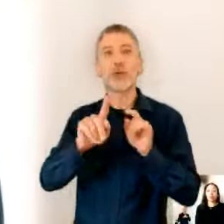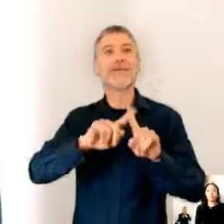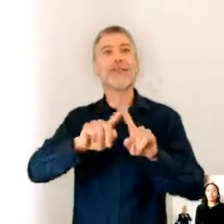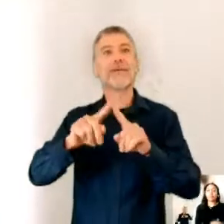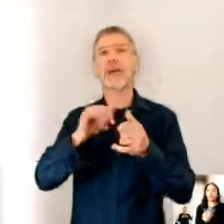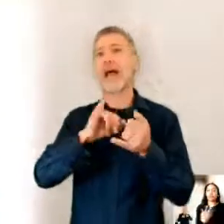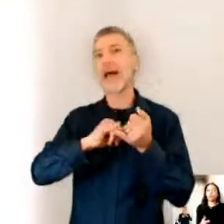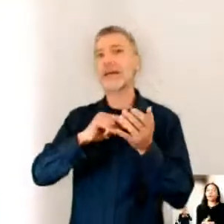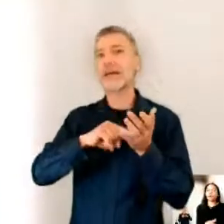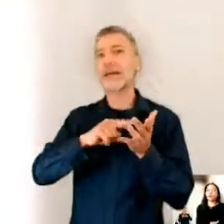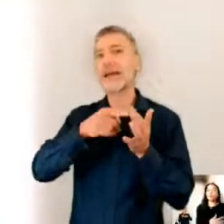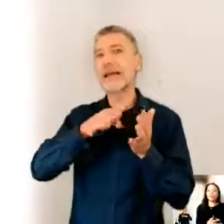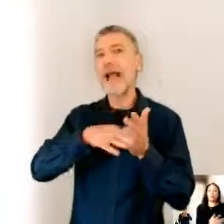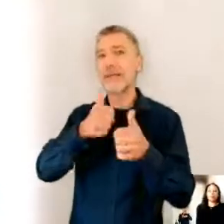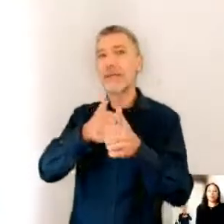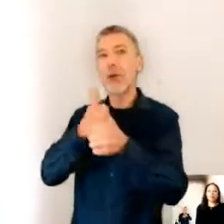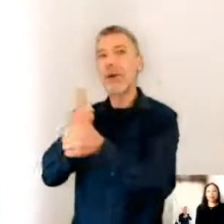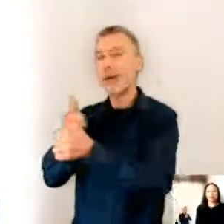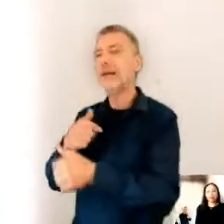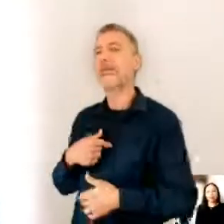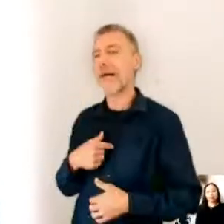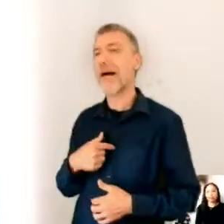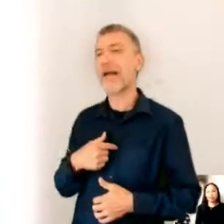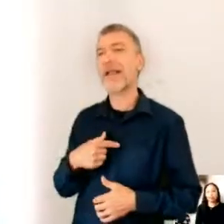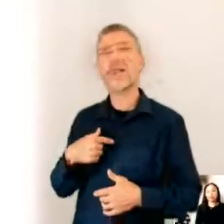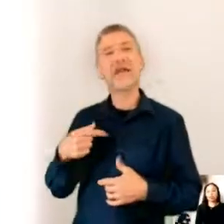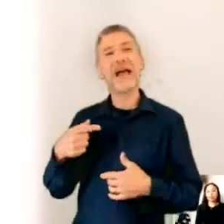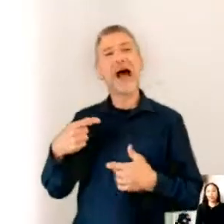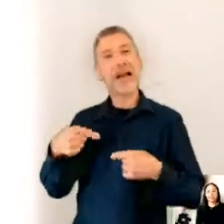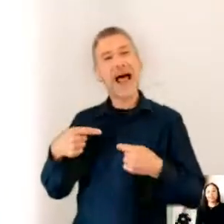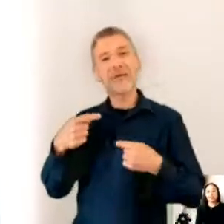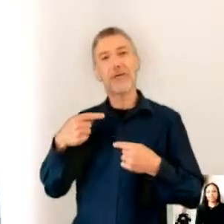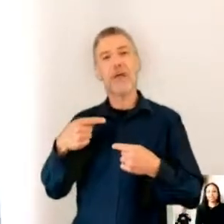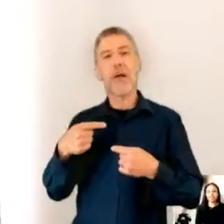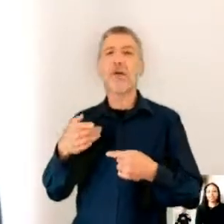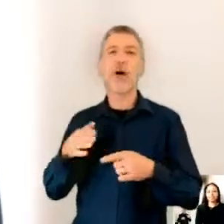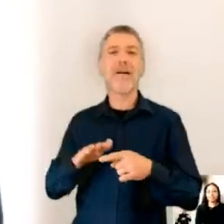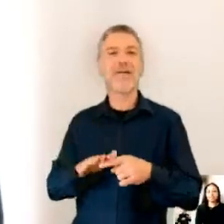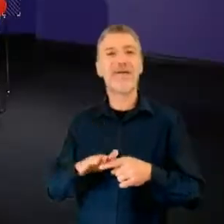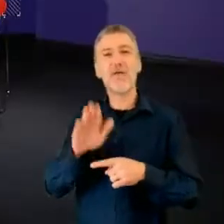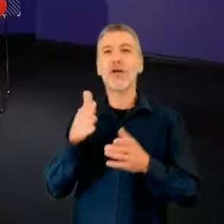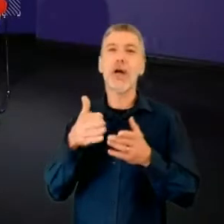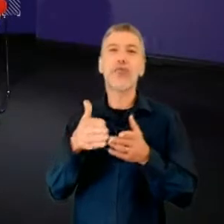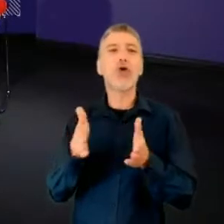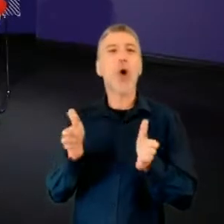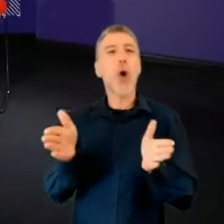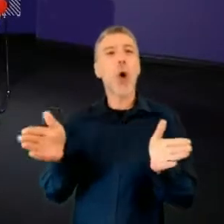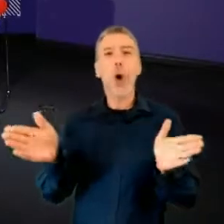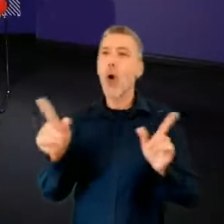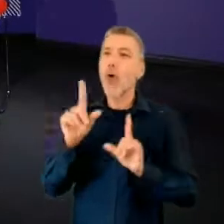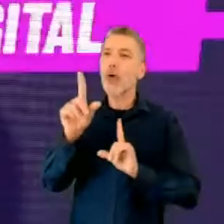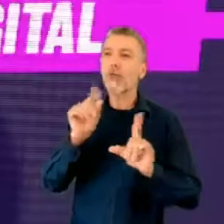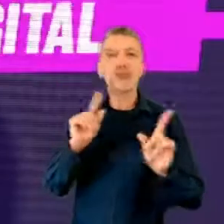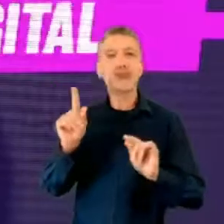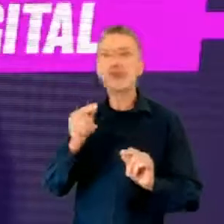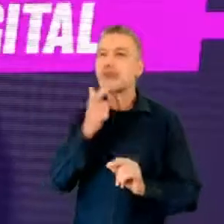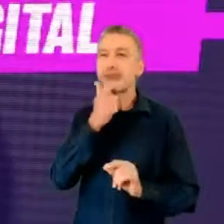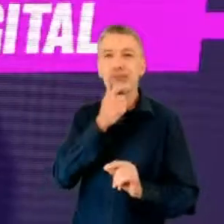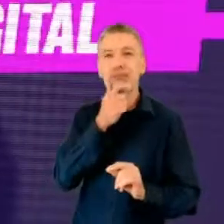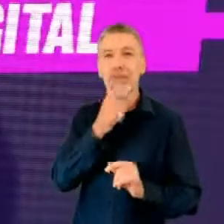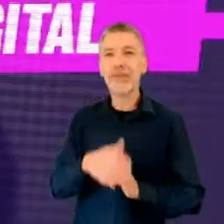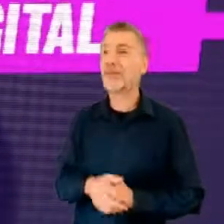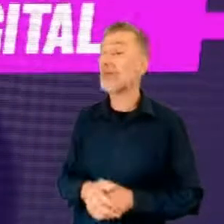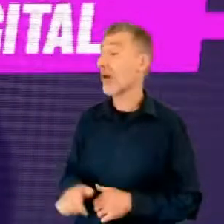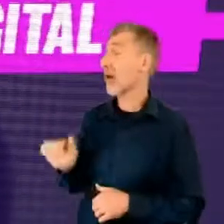I've lent myself to broaden my career opportunities. Absolutely right. I say this to young people all the